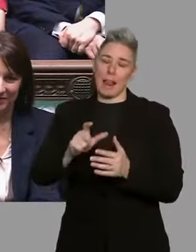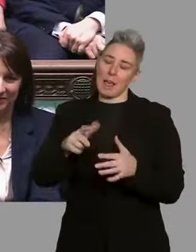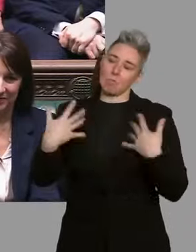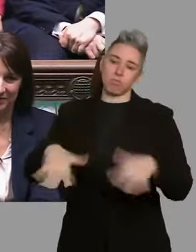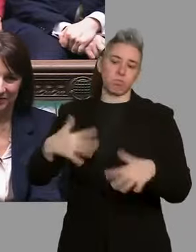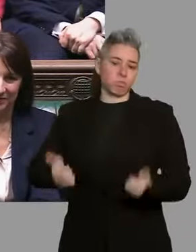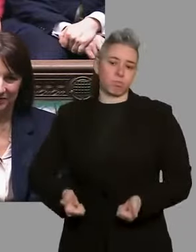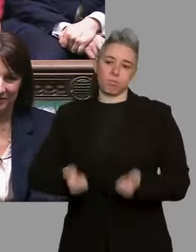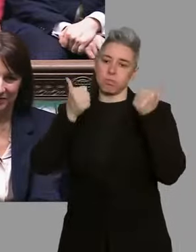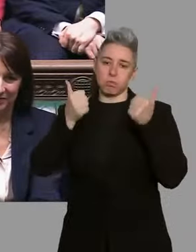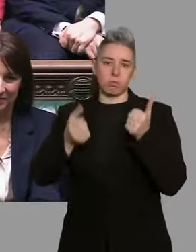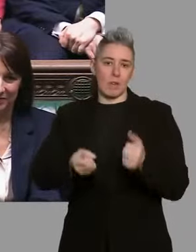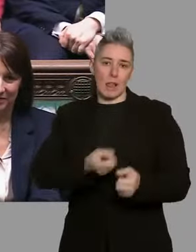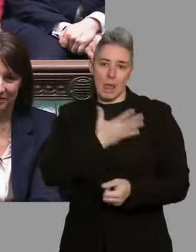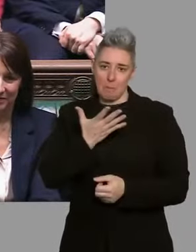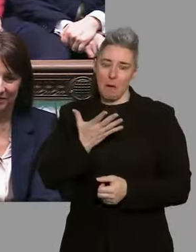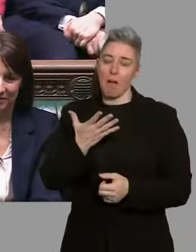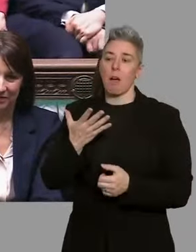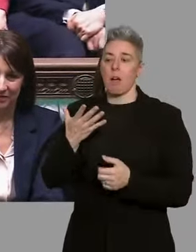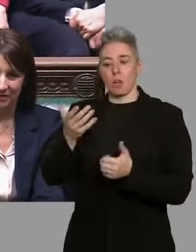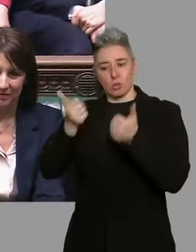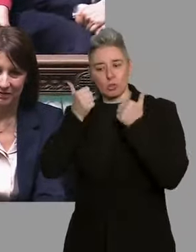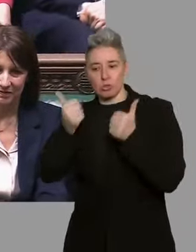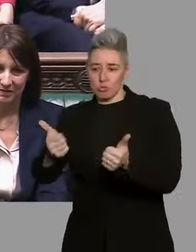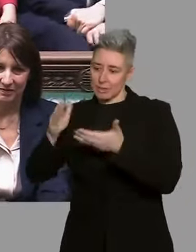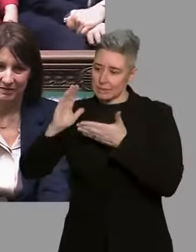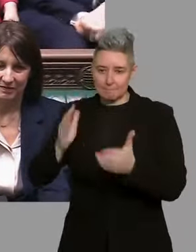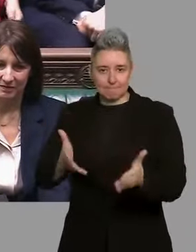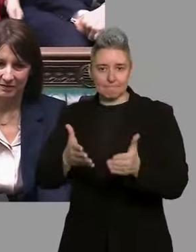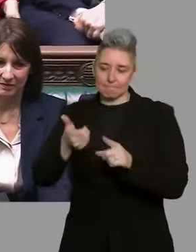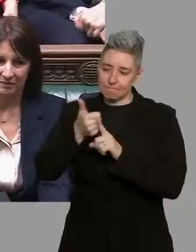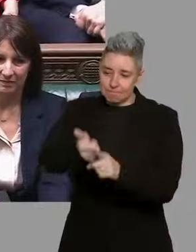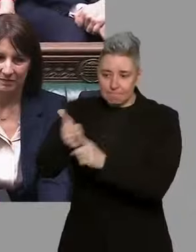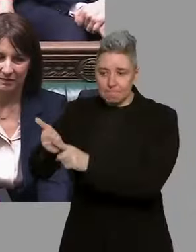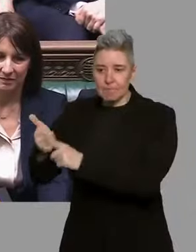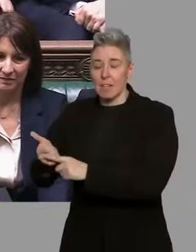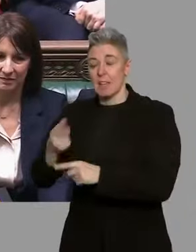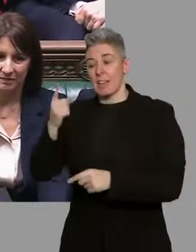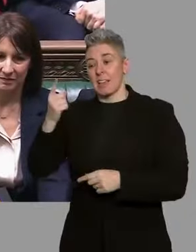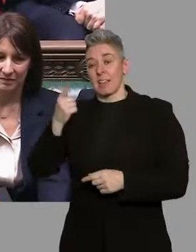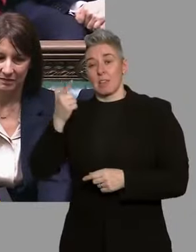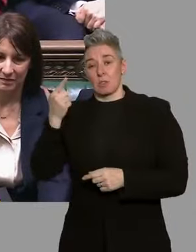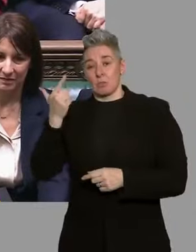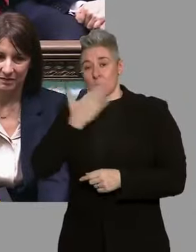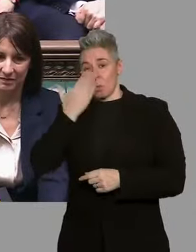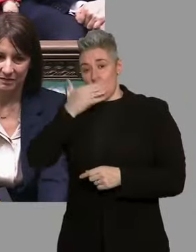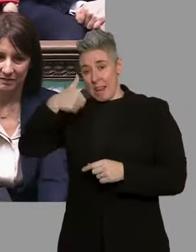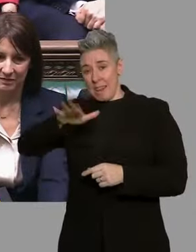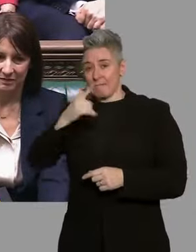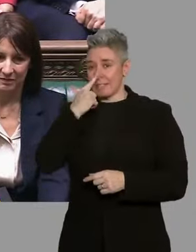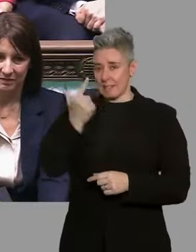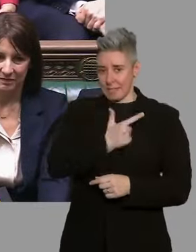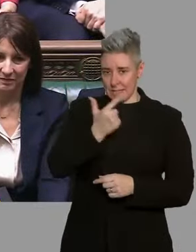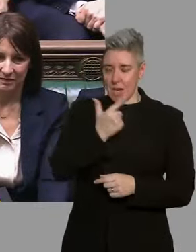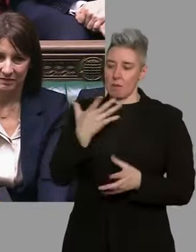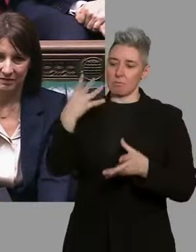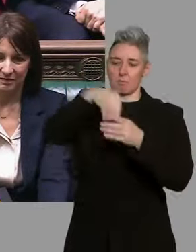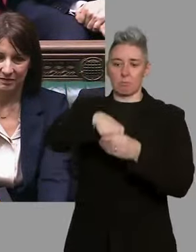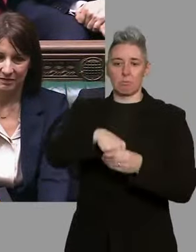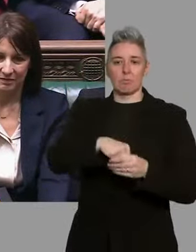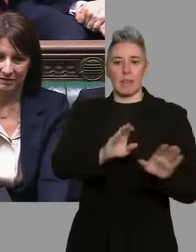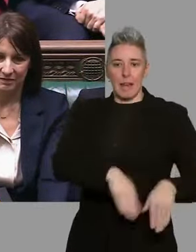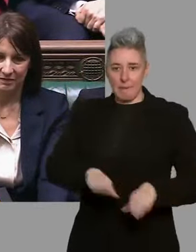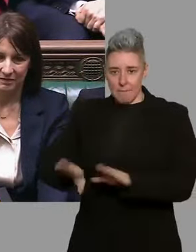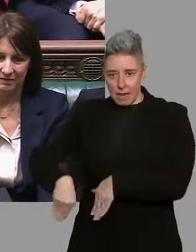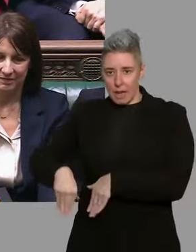Mr. Speaker, he left school at 17, served in our Royal Navy before becoming the Home Secretary, Foreign Secretary,